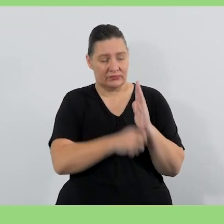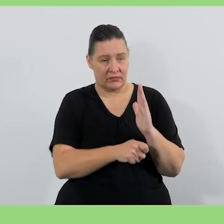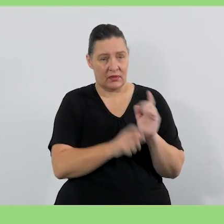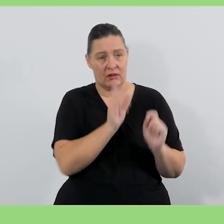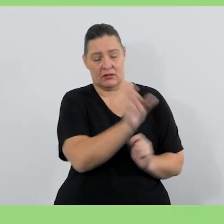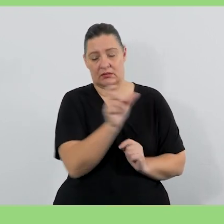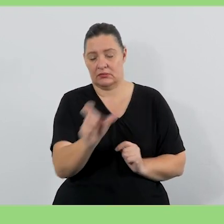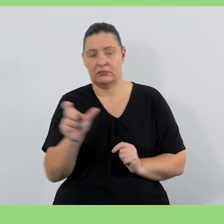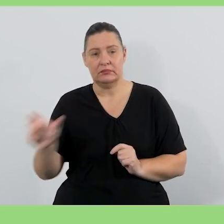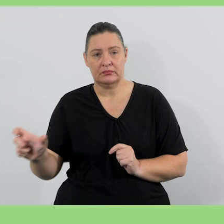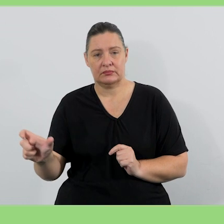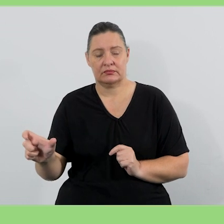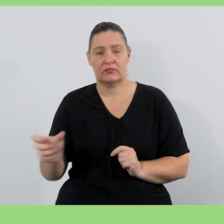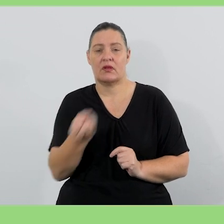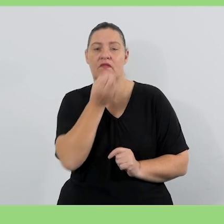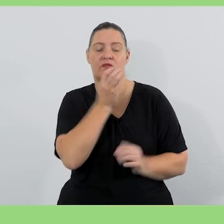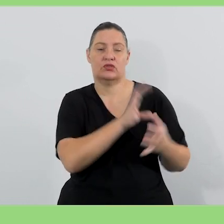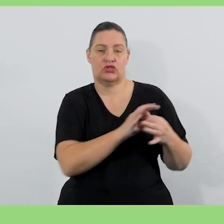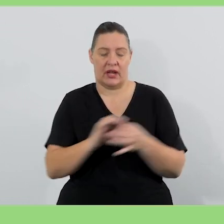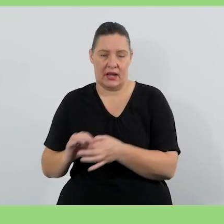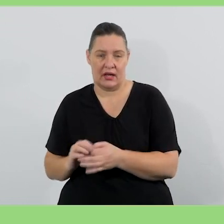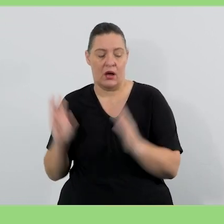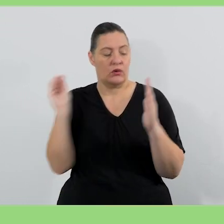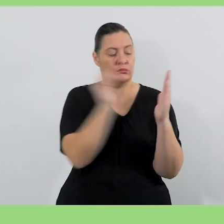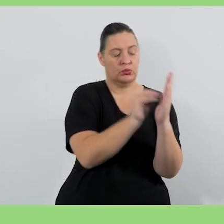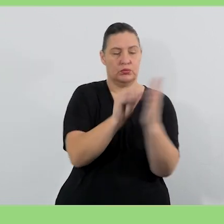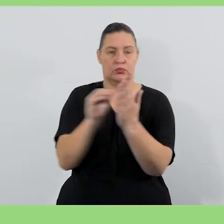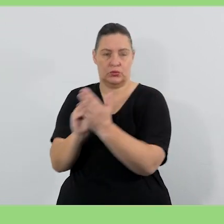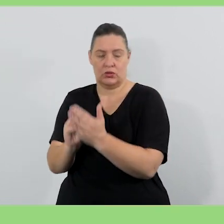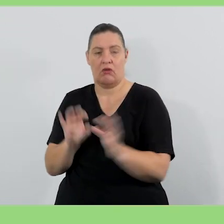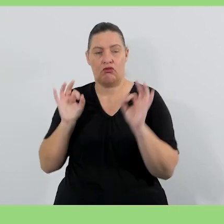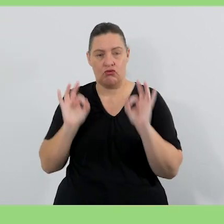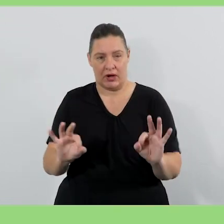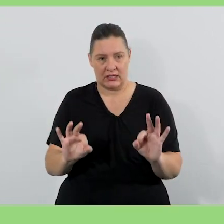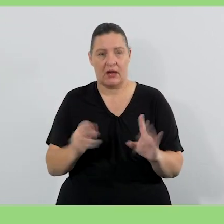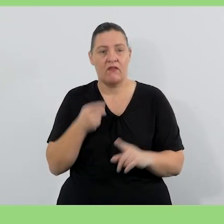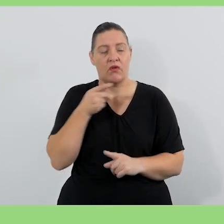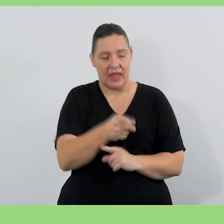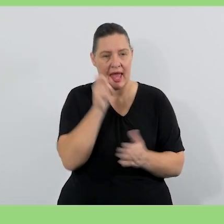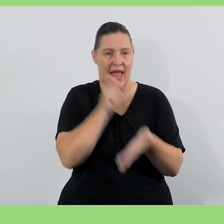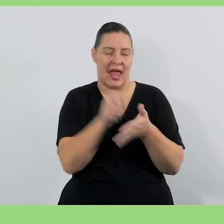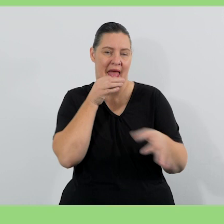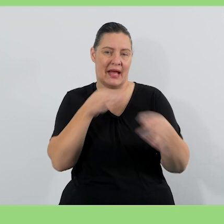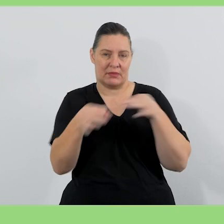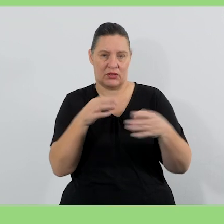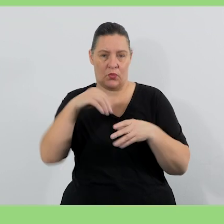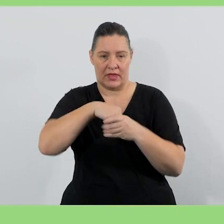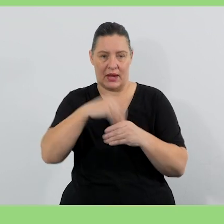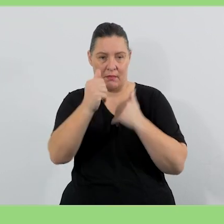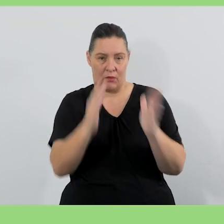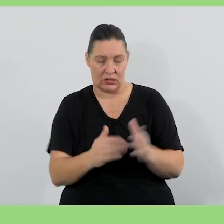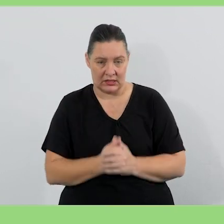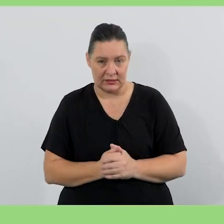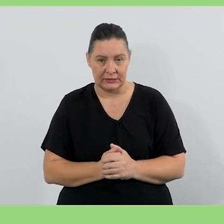the following food chain by filling in the correct organisms according to the descriptions in